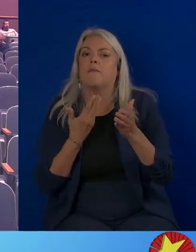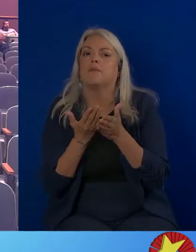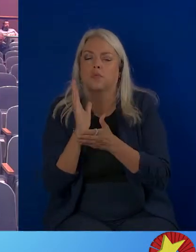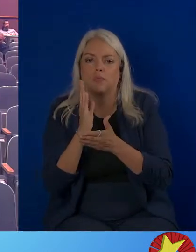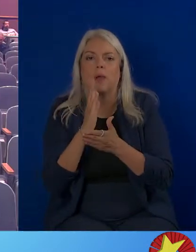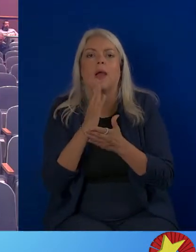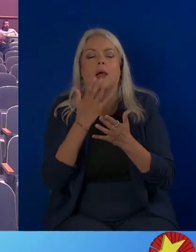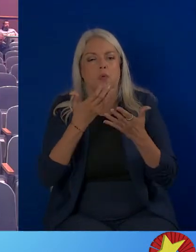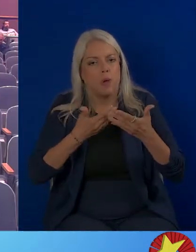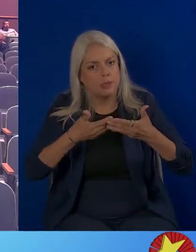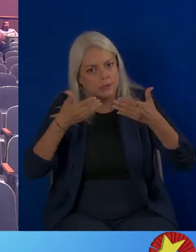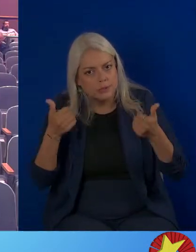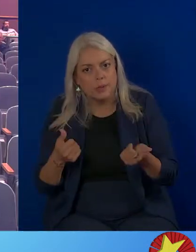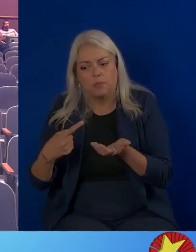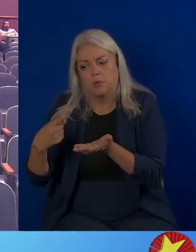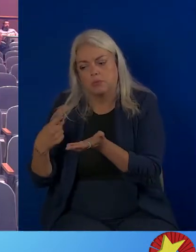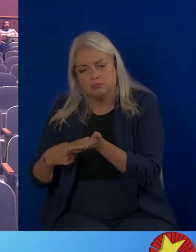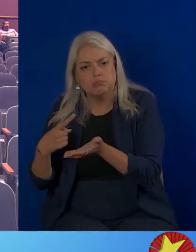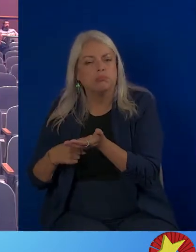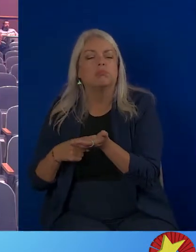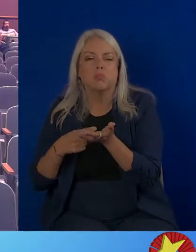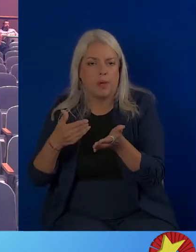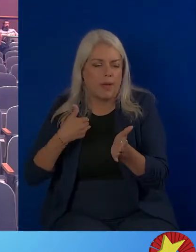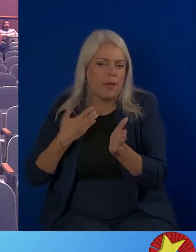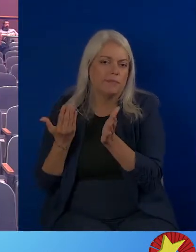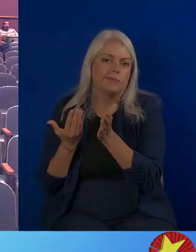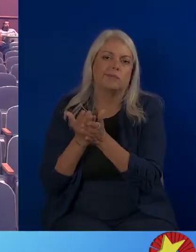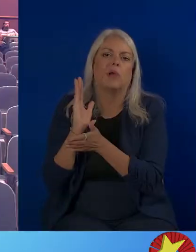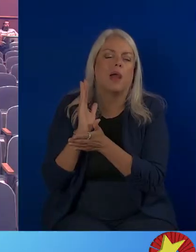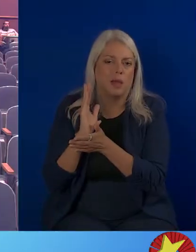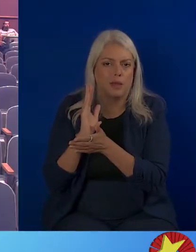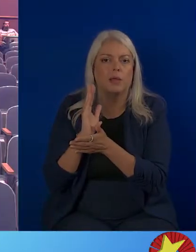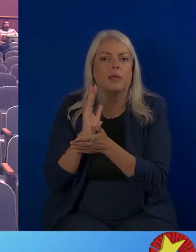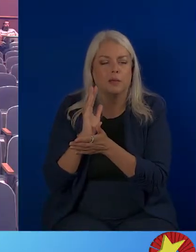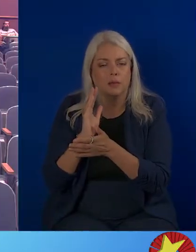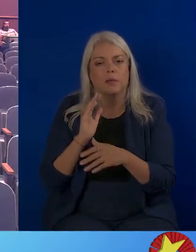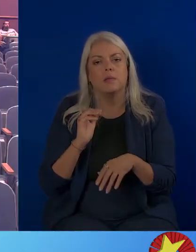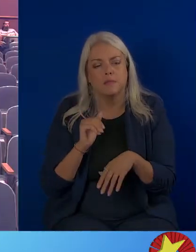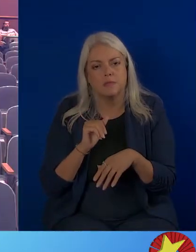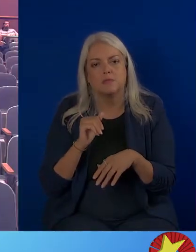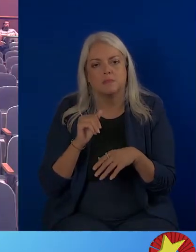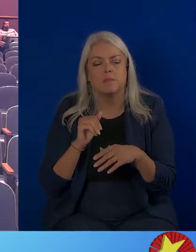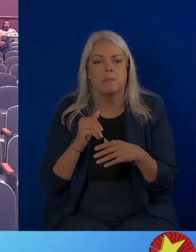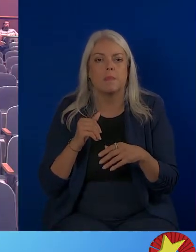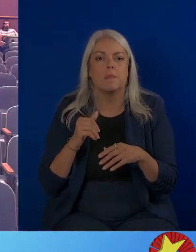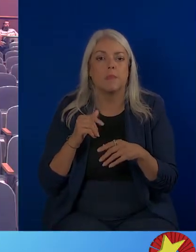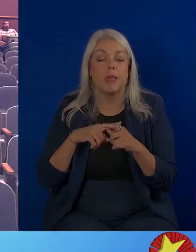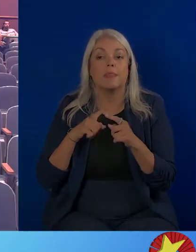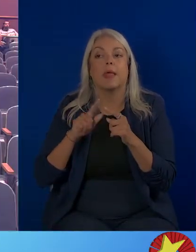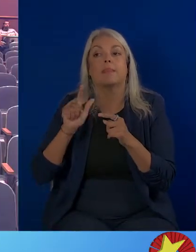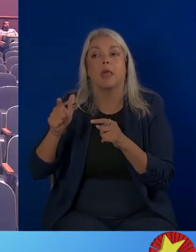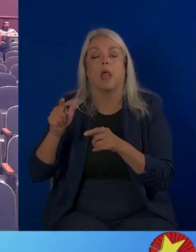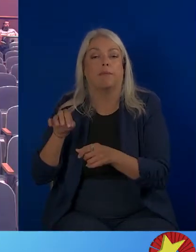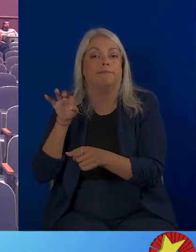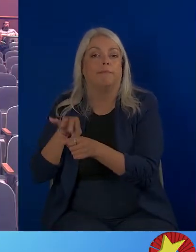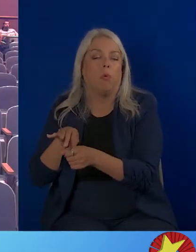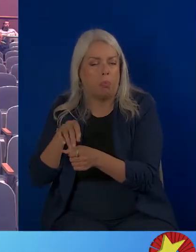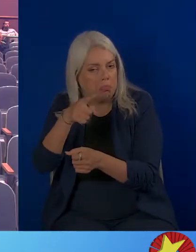considered separately on the general agenda, and then voted on